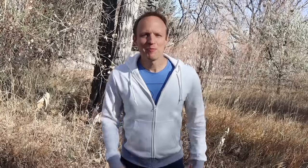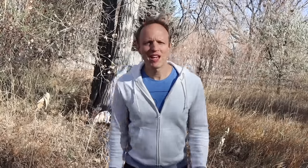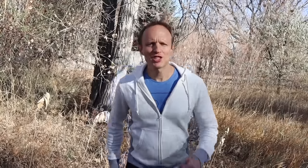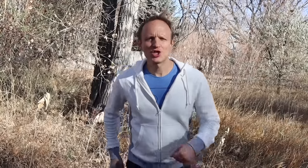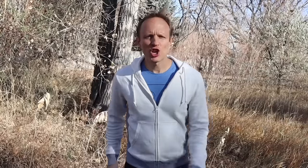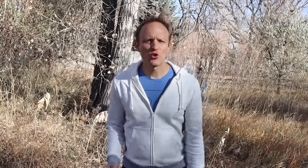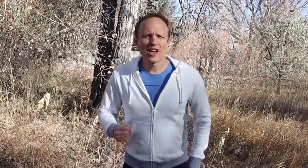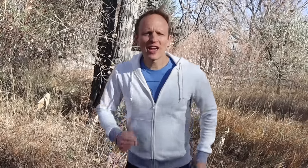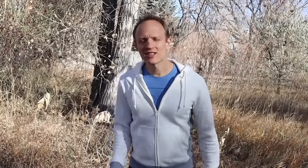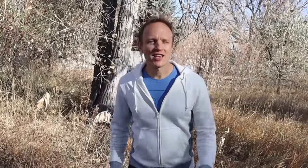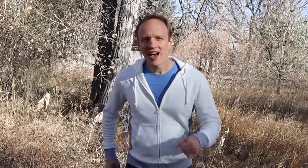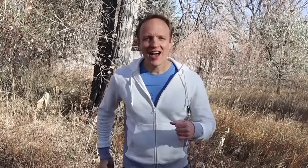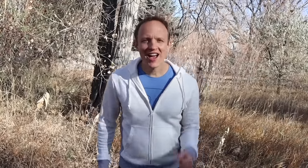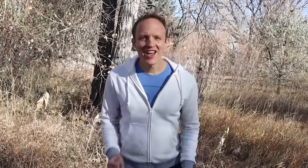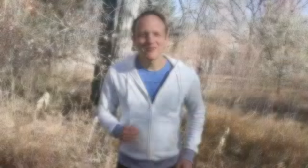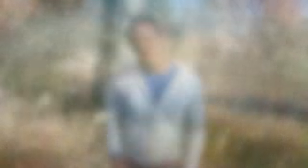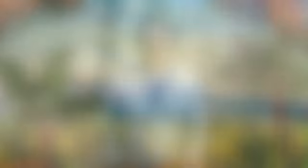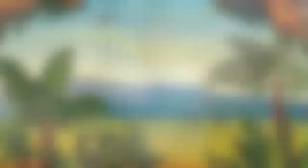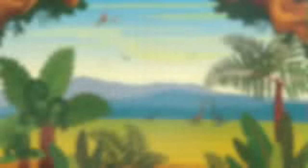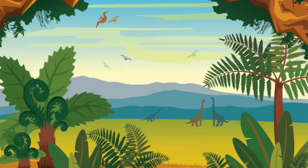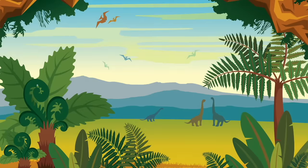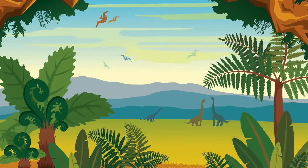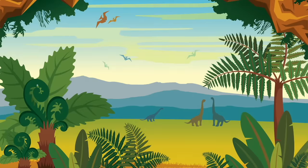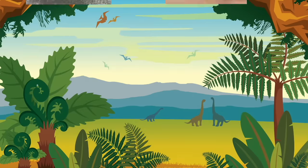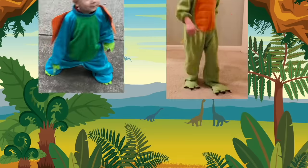Back in Mesozoic times.